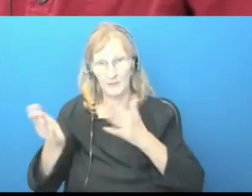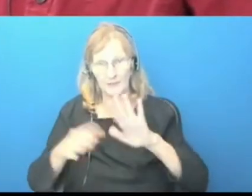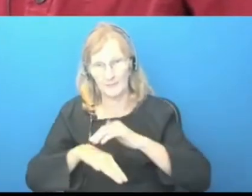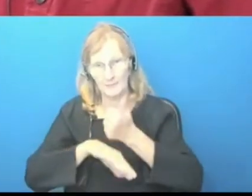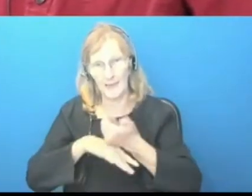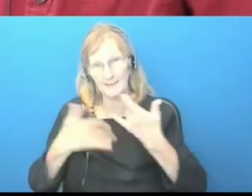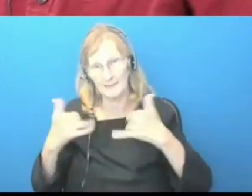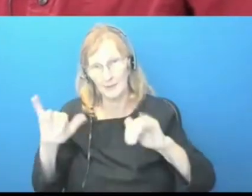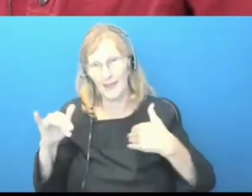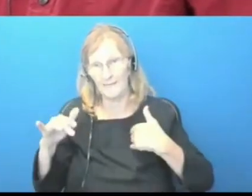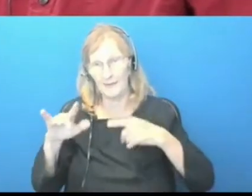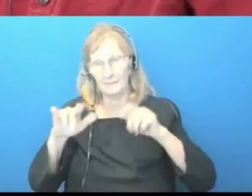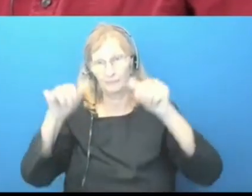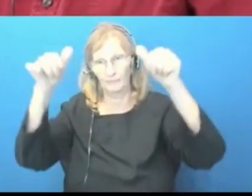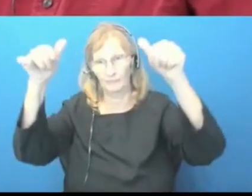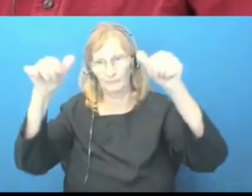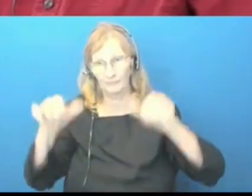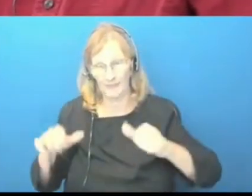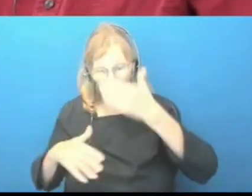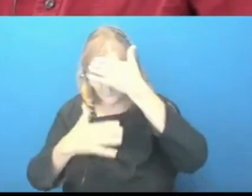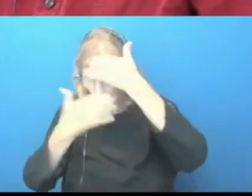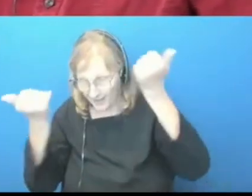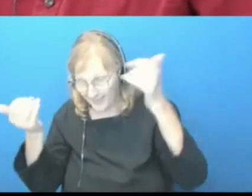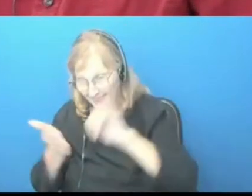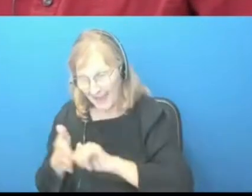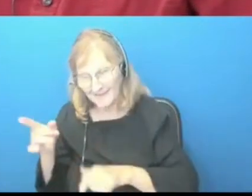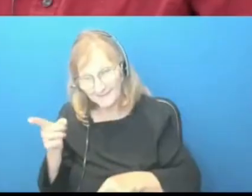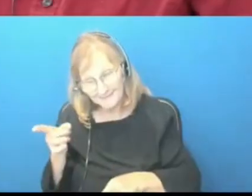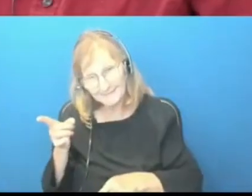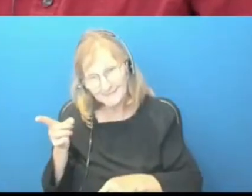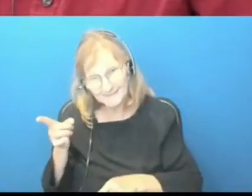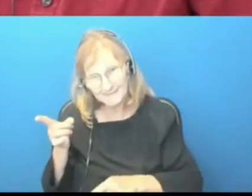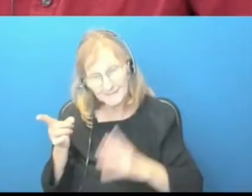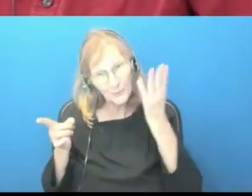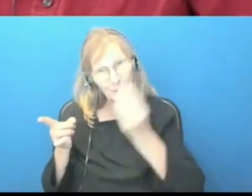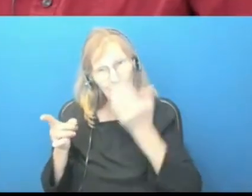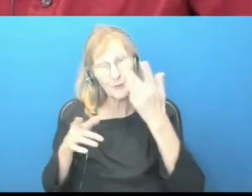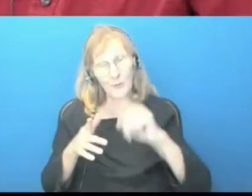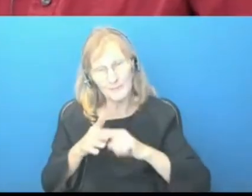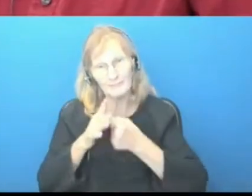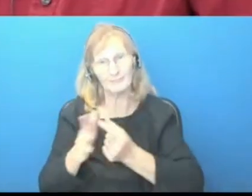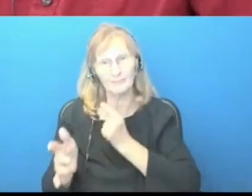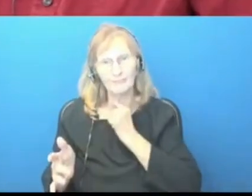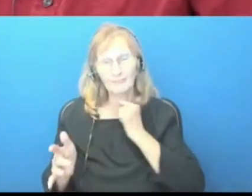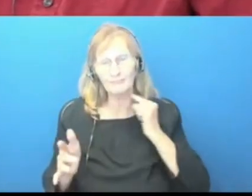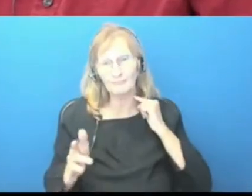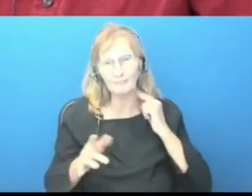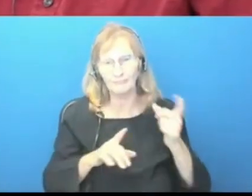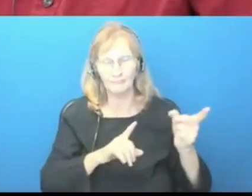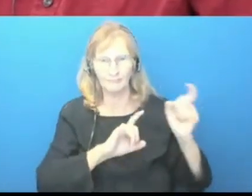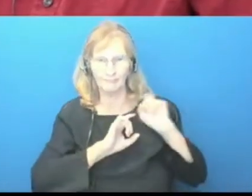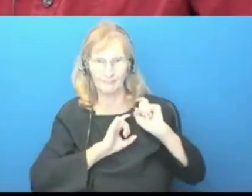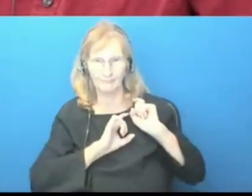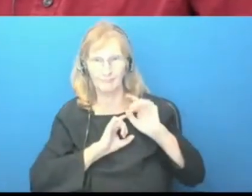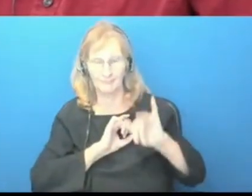that framed. I had forgotten that. Yeah, you did. And it's beautiful. I still have it, so thank you. Thank you for